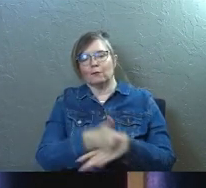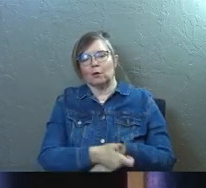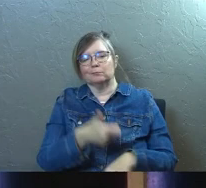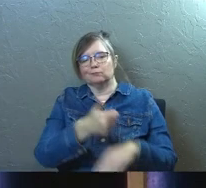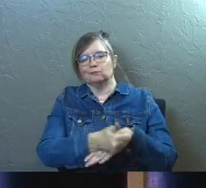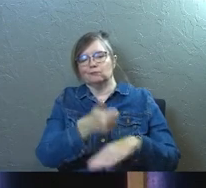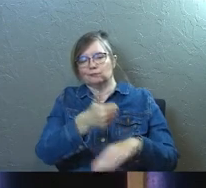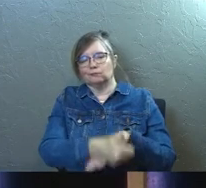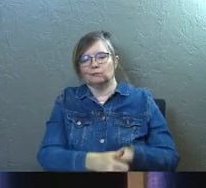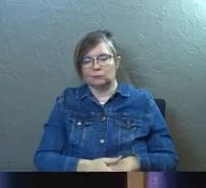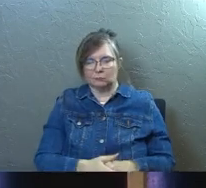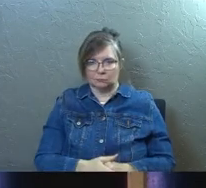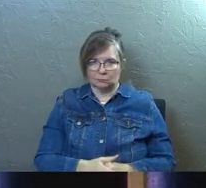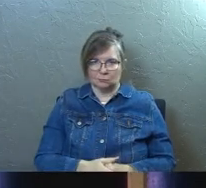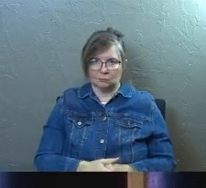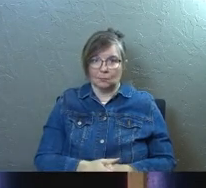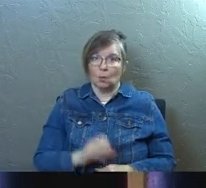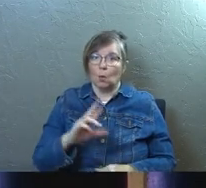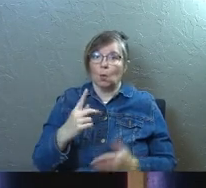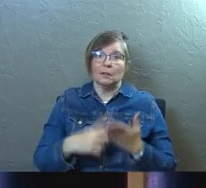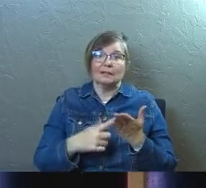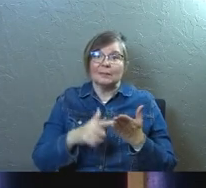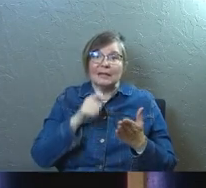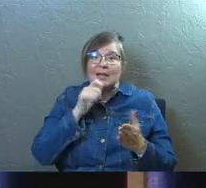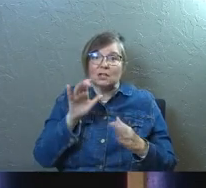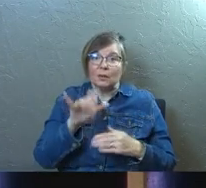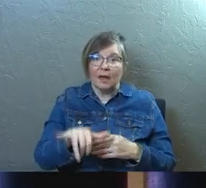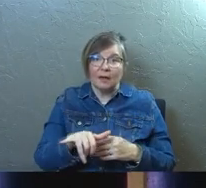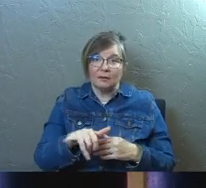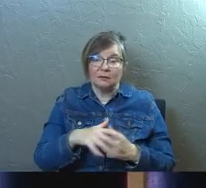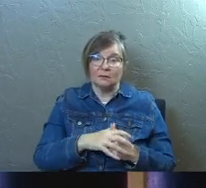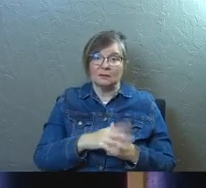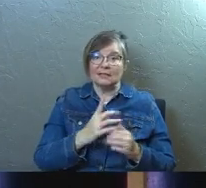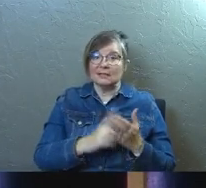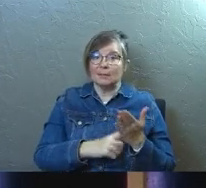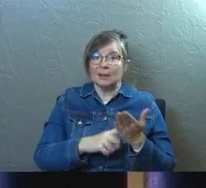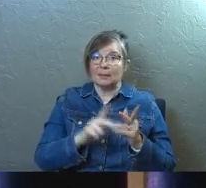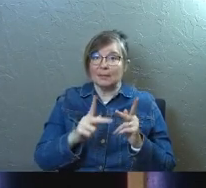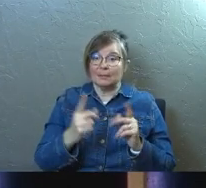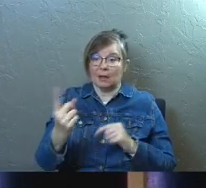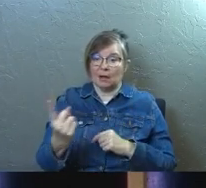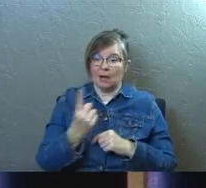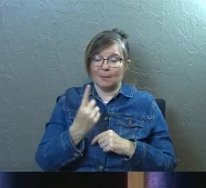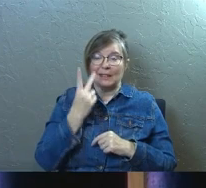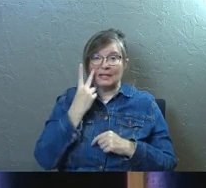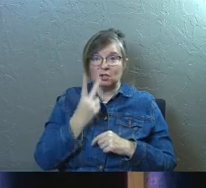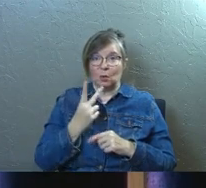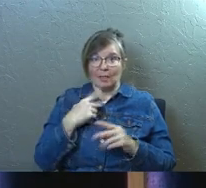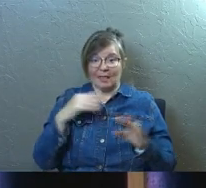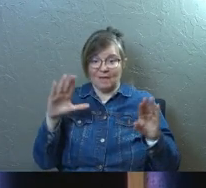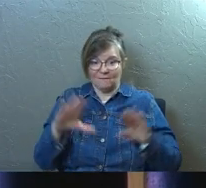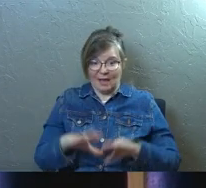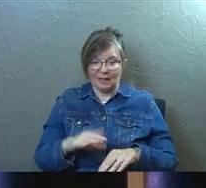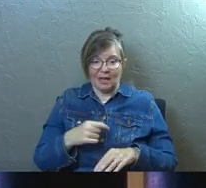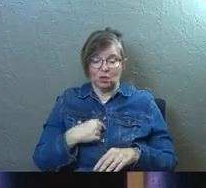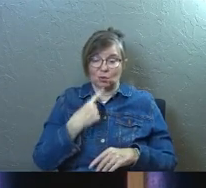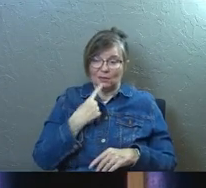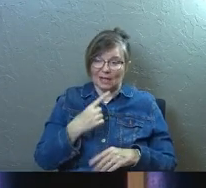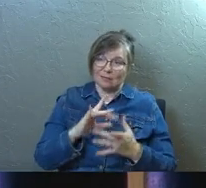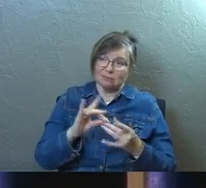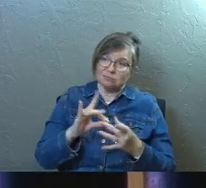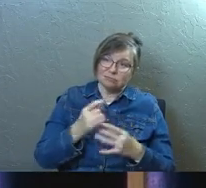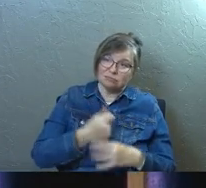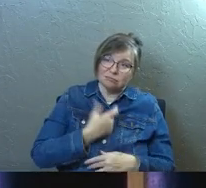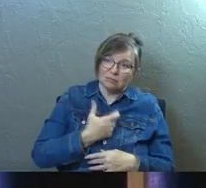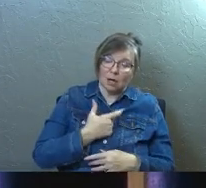fault, it's your fault. Or sometimes they're not even doing that. Sometimes people come to you and they see you in that valley and you're telling them